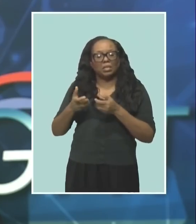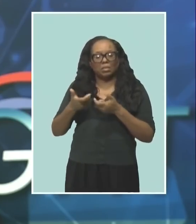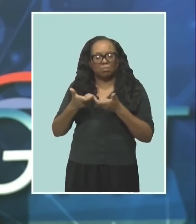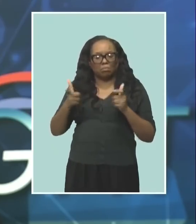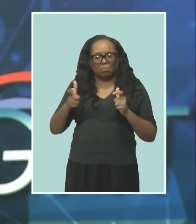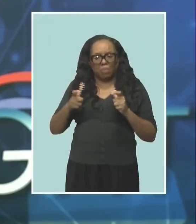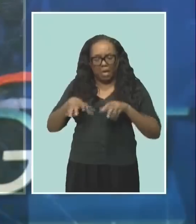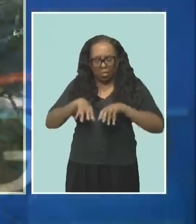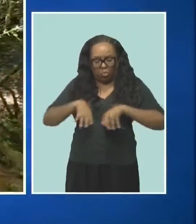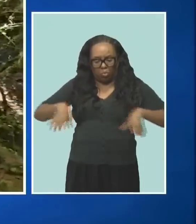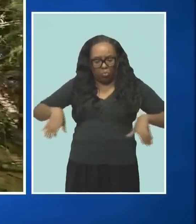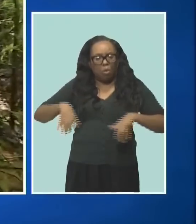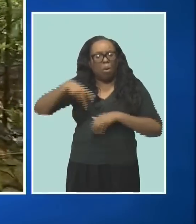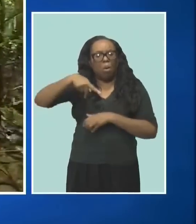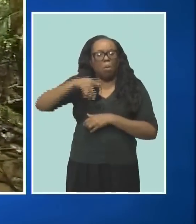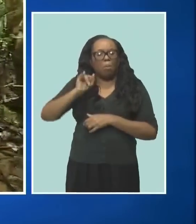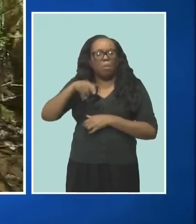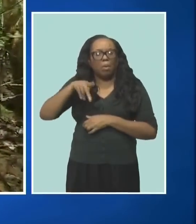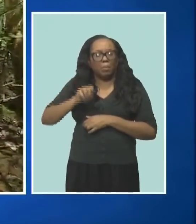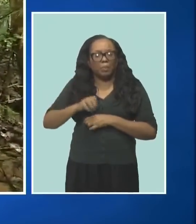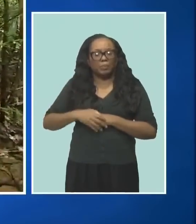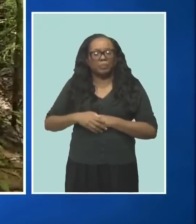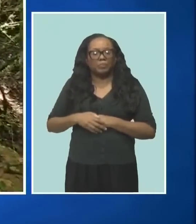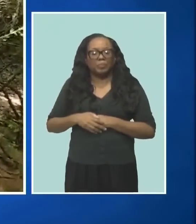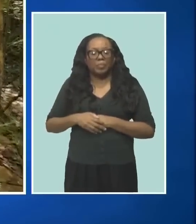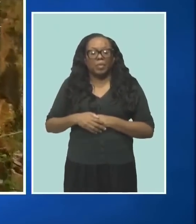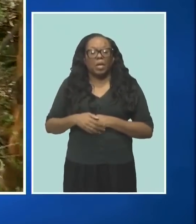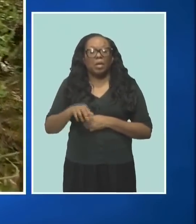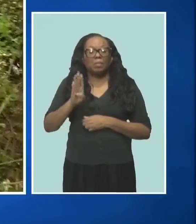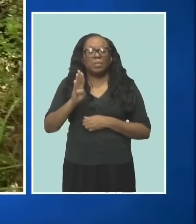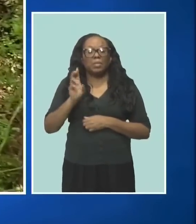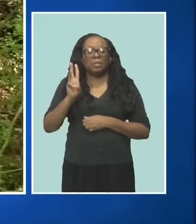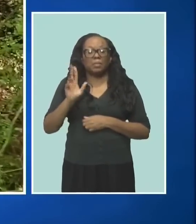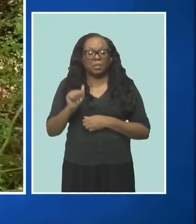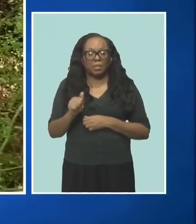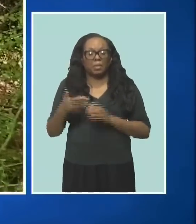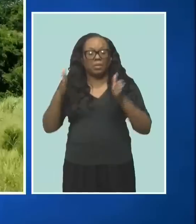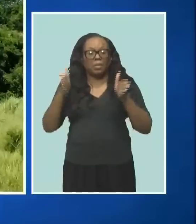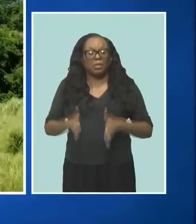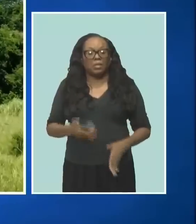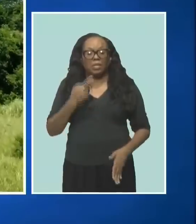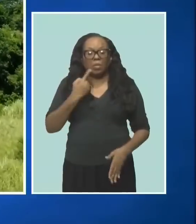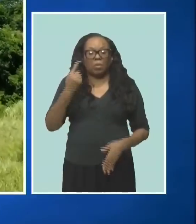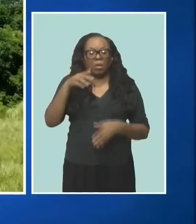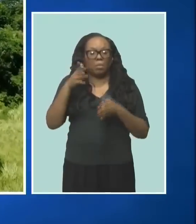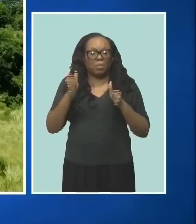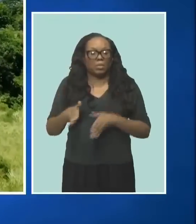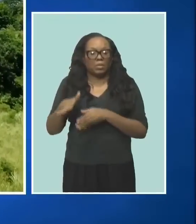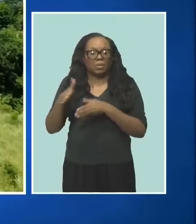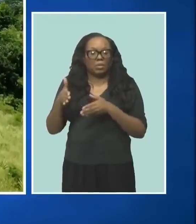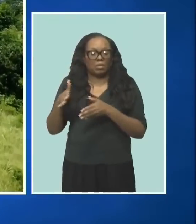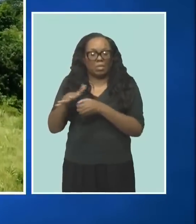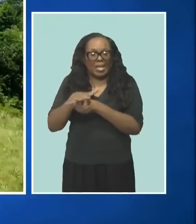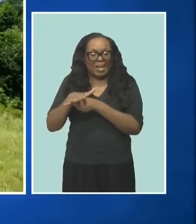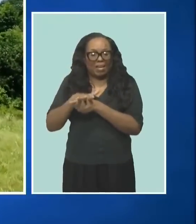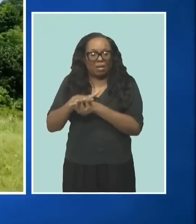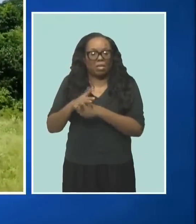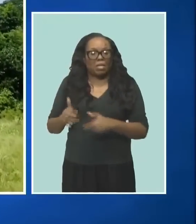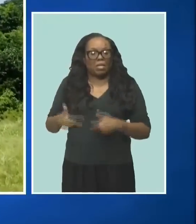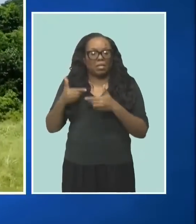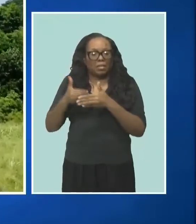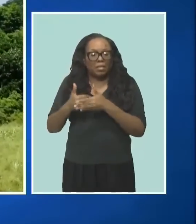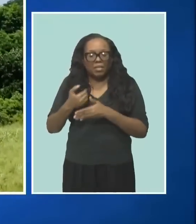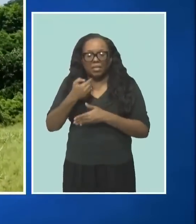Superintendent with the BWA's Distribution Department, Gregory Thompson, says a local resident who lived close to the rim of the gully pointed